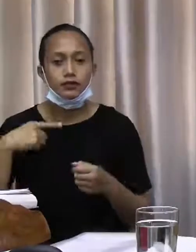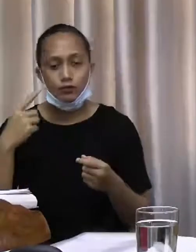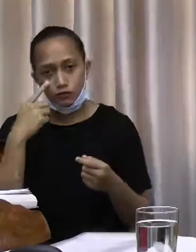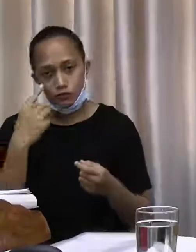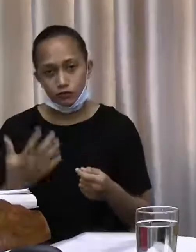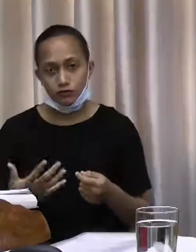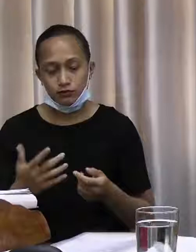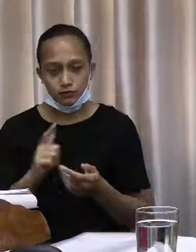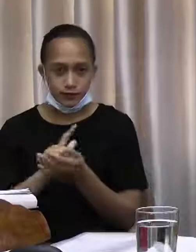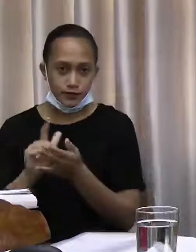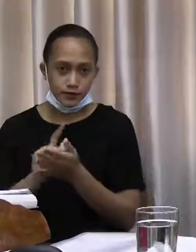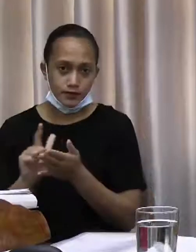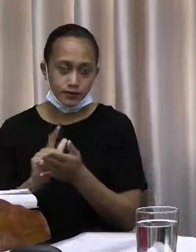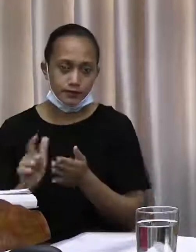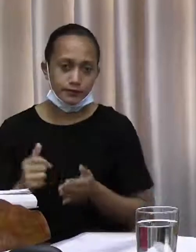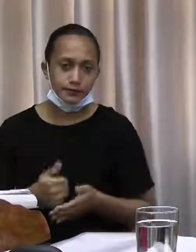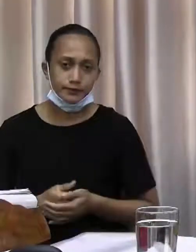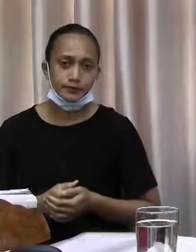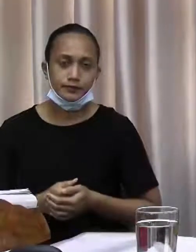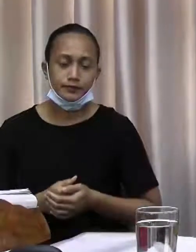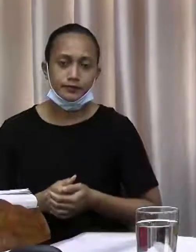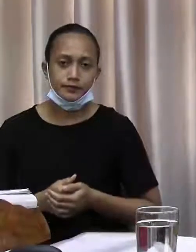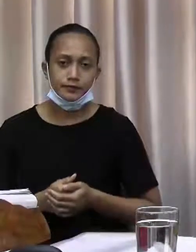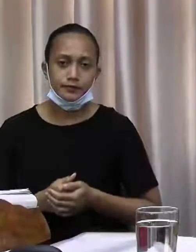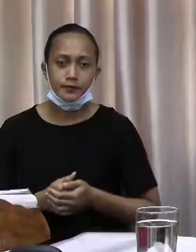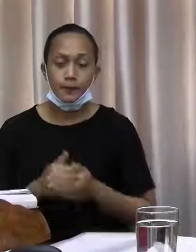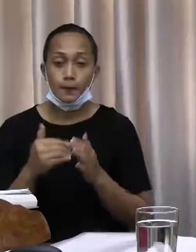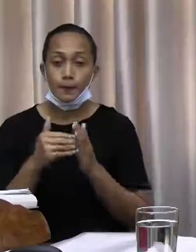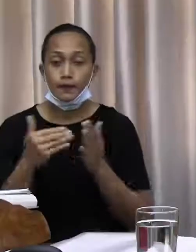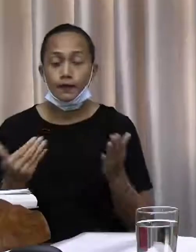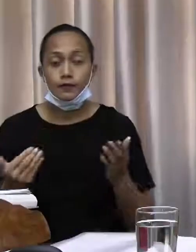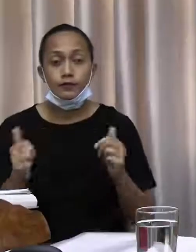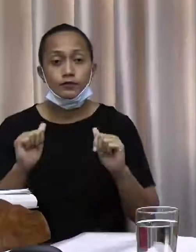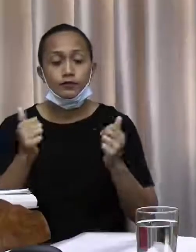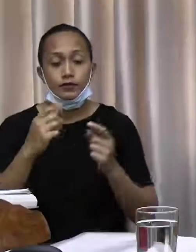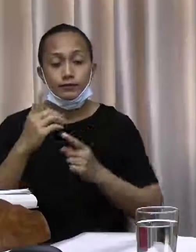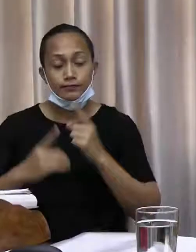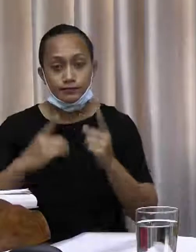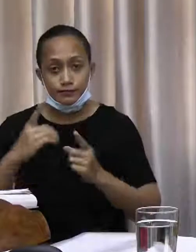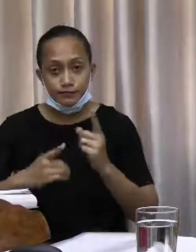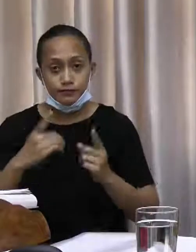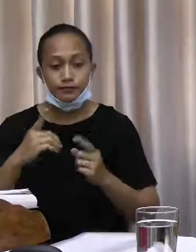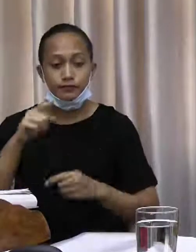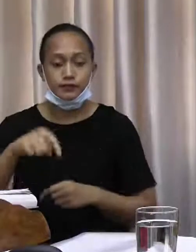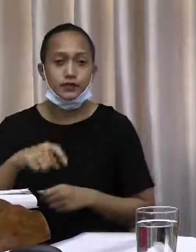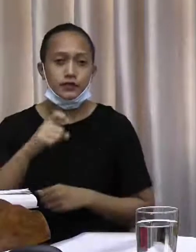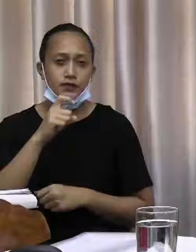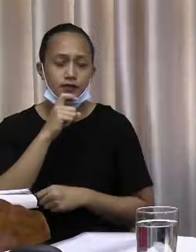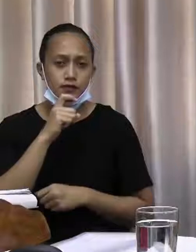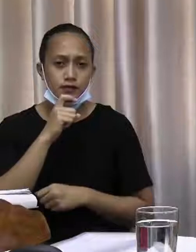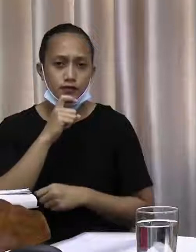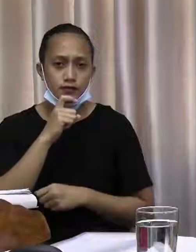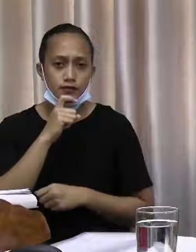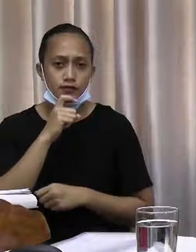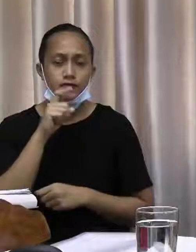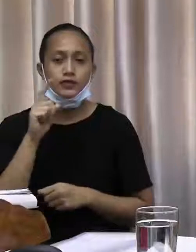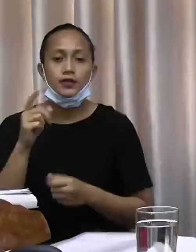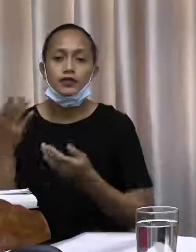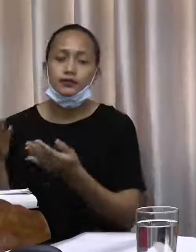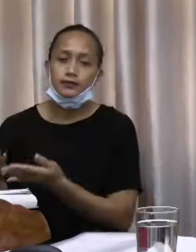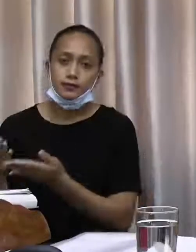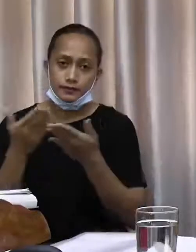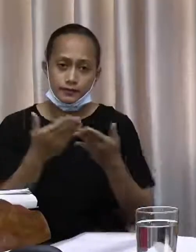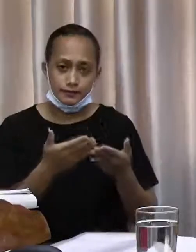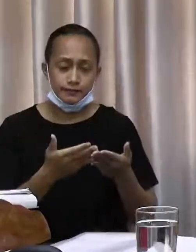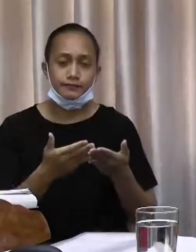mai. Ua mae au na feiloa i le kapeneta i le au auli nei. Ma au mai ai